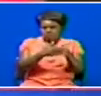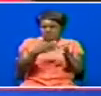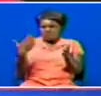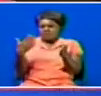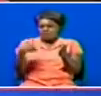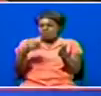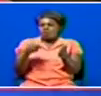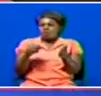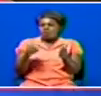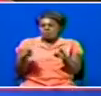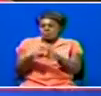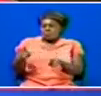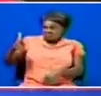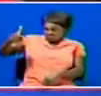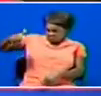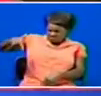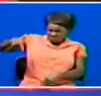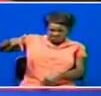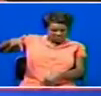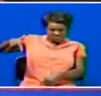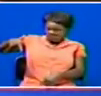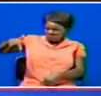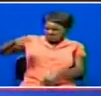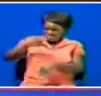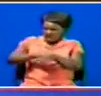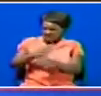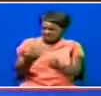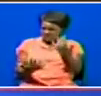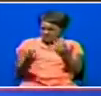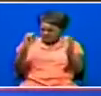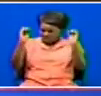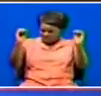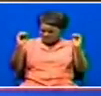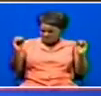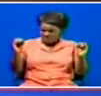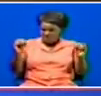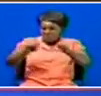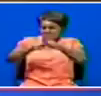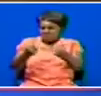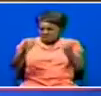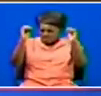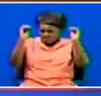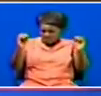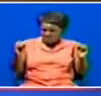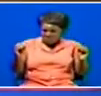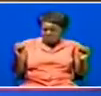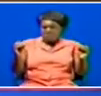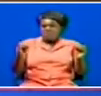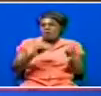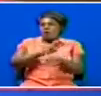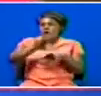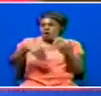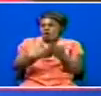if you pour super petrol in it, it will not catch fire. It will not burn. And it doesn't break either. And all this